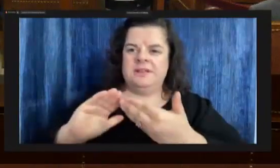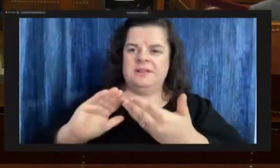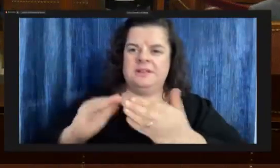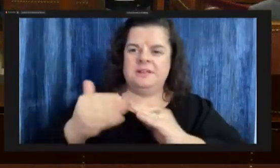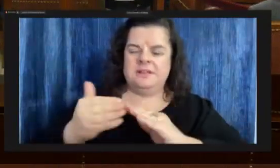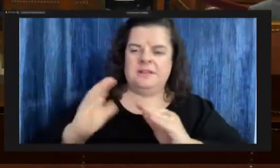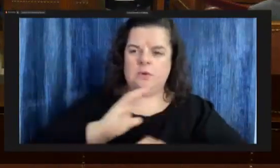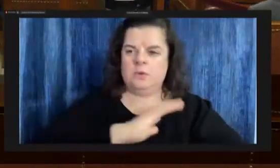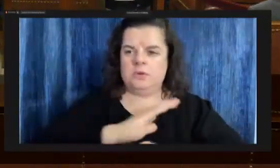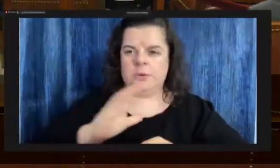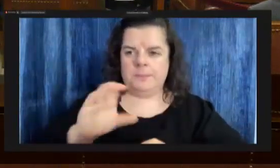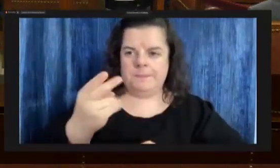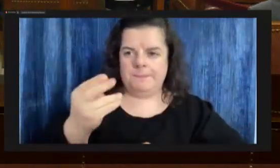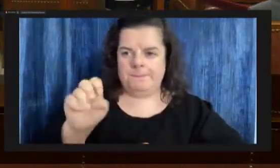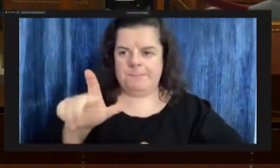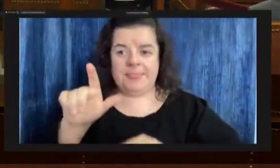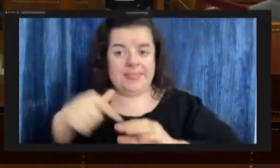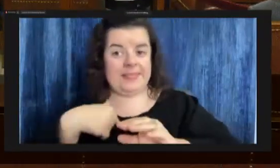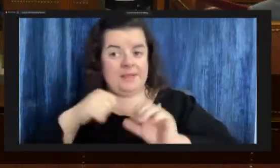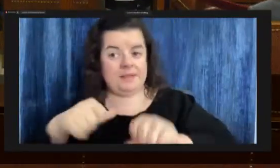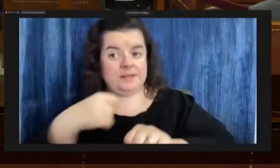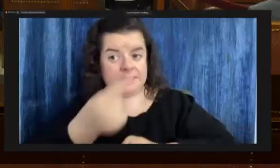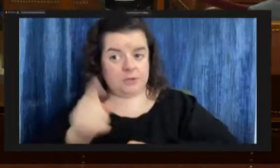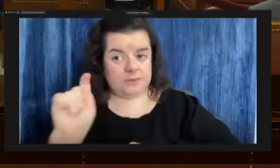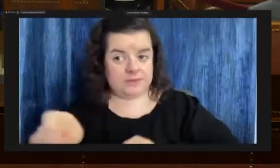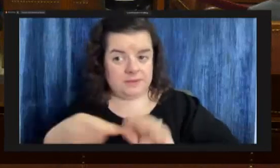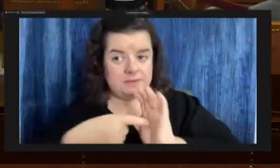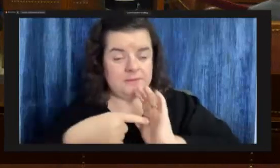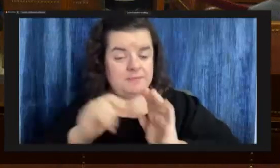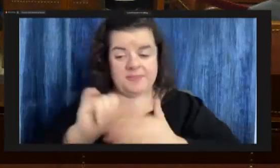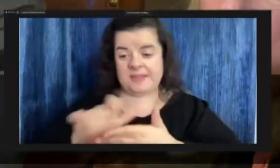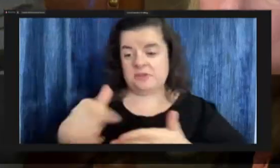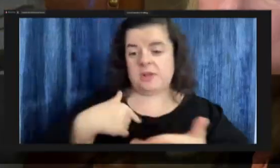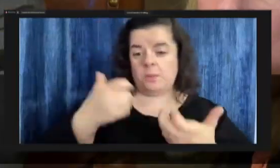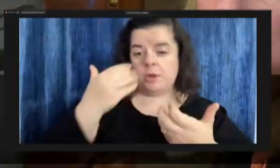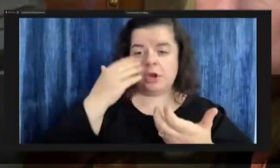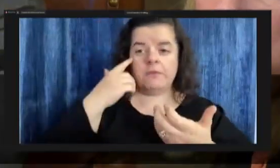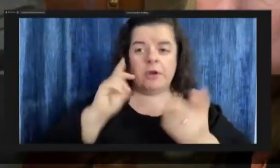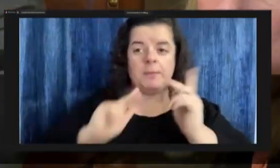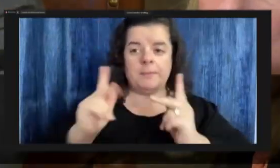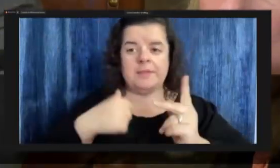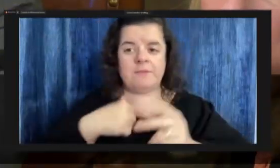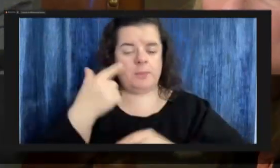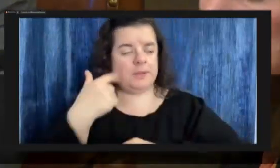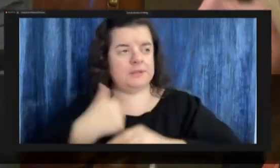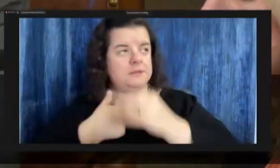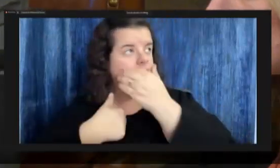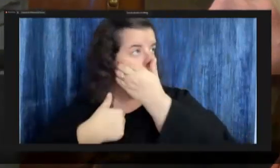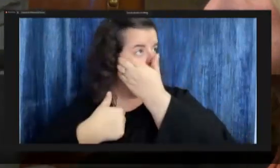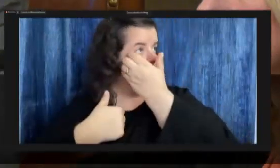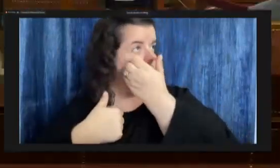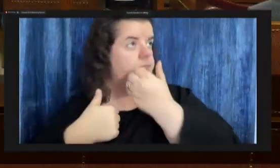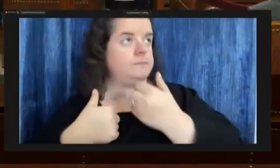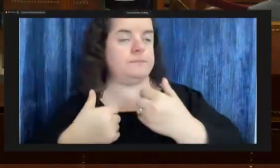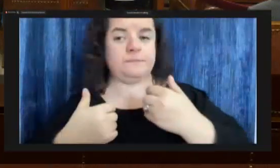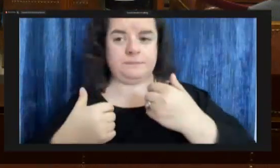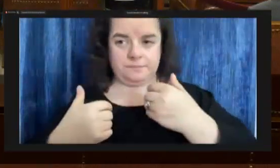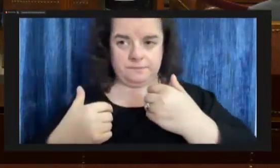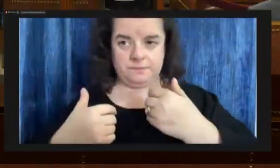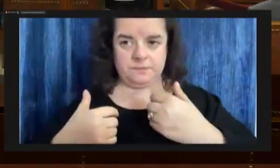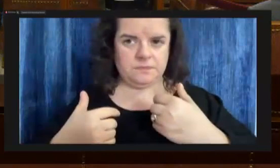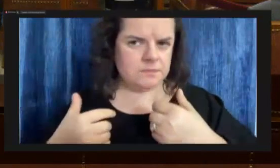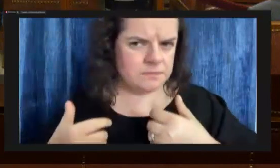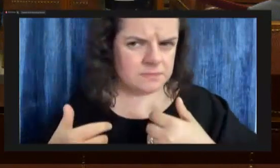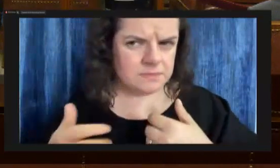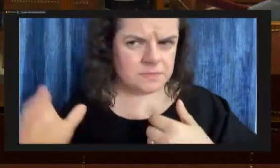don't know. I can tell you their need. Okay. I mean, that's all I'm asking. It's just for the public, for myself, you know. We wouldn't put anything in. I used to chair, and I